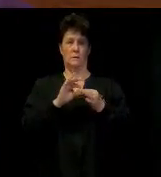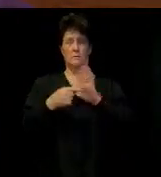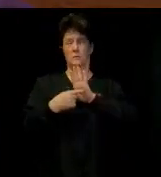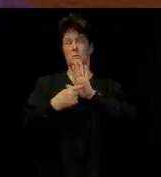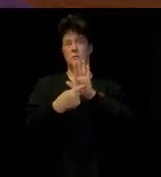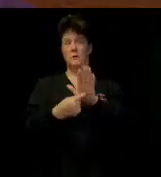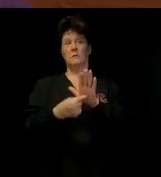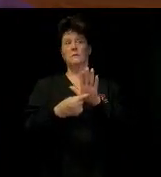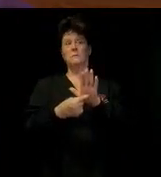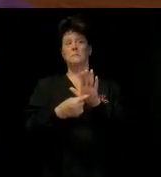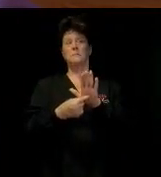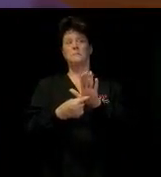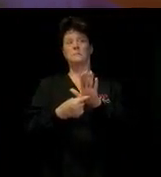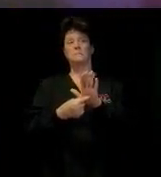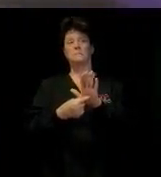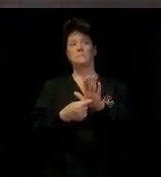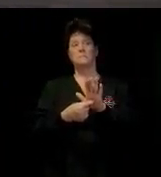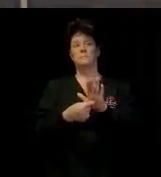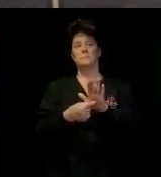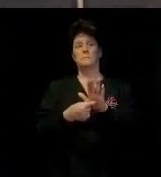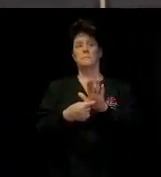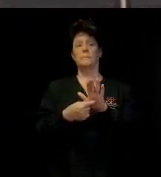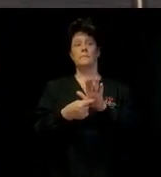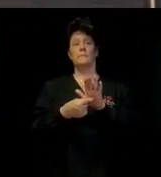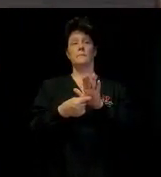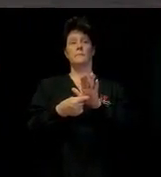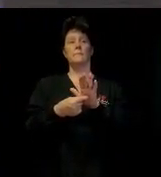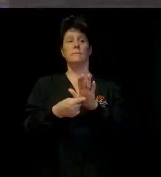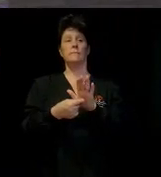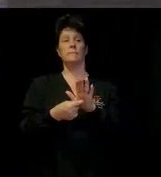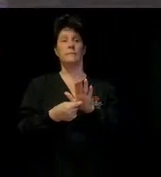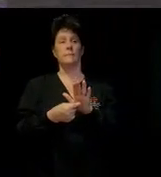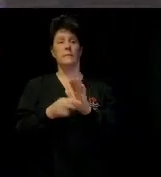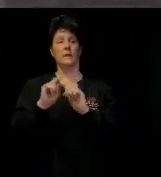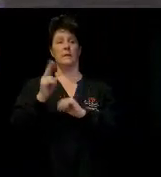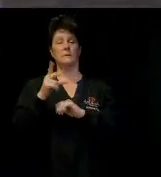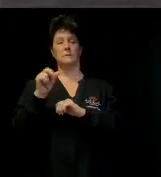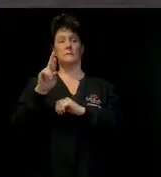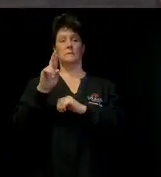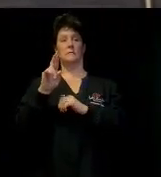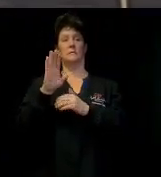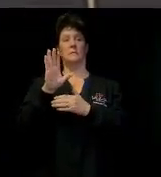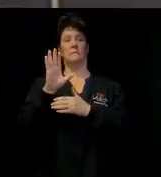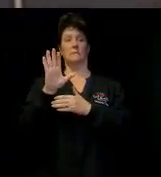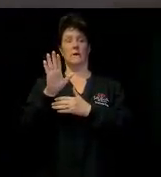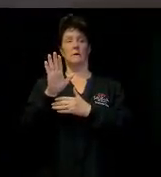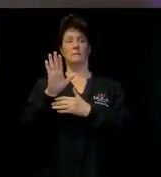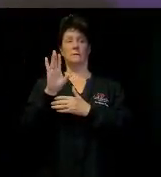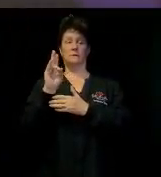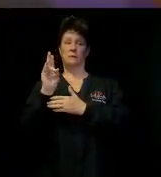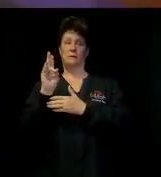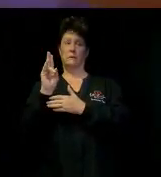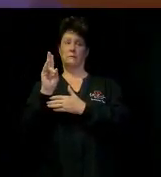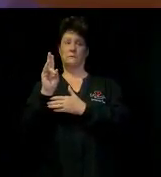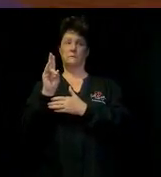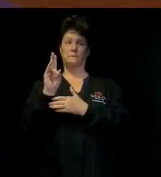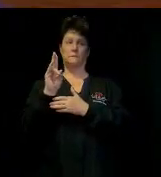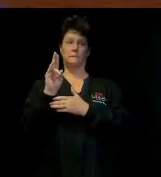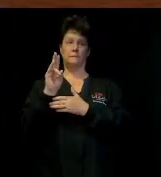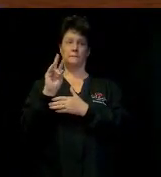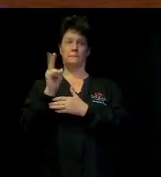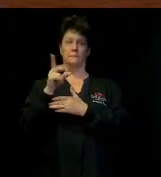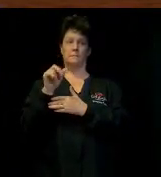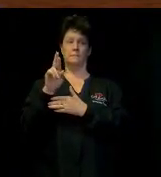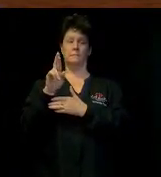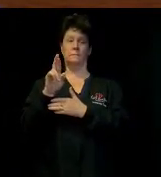through. I'm going to look here and read them with you. It's going to be 2 Corinthians 5:17. It's a popular set of scriptures. We